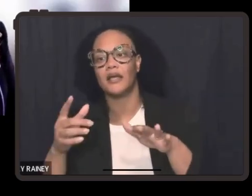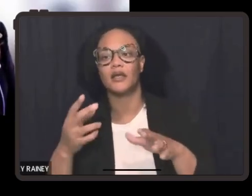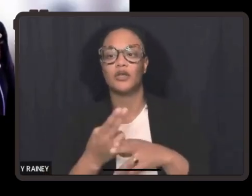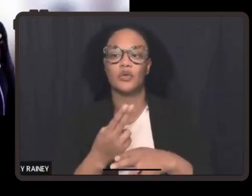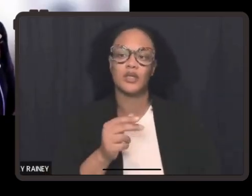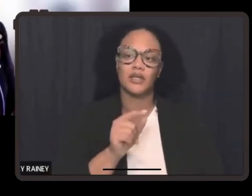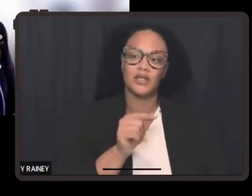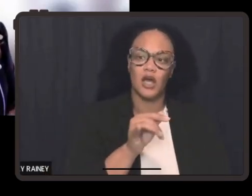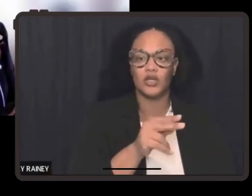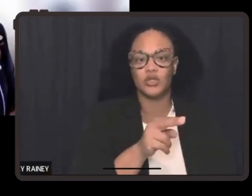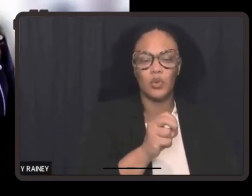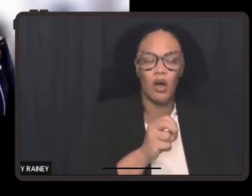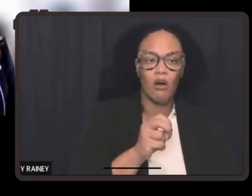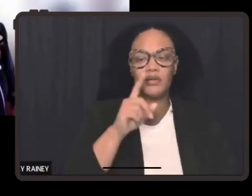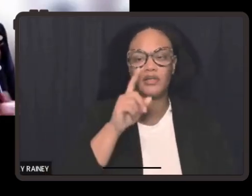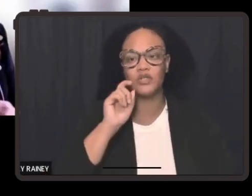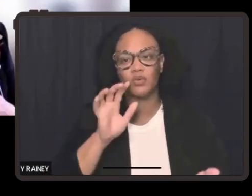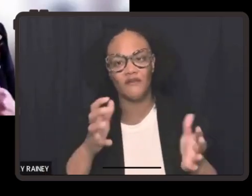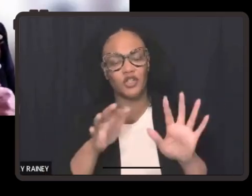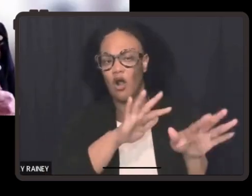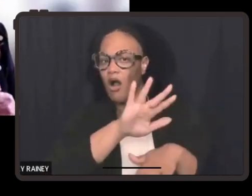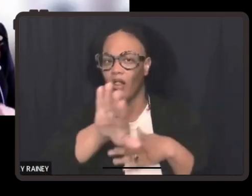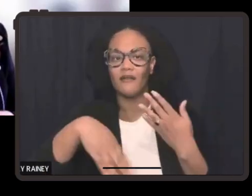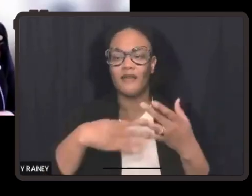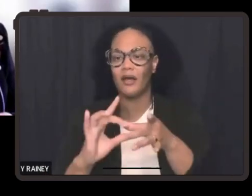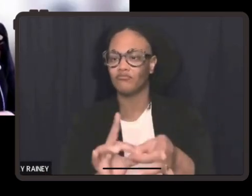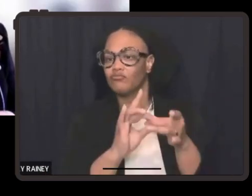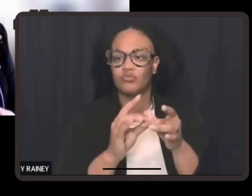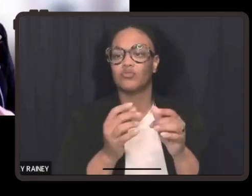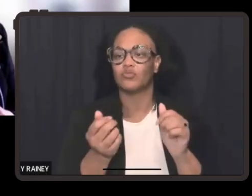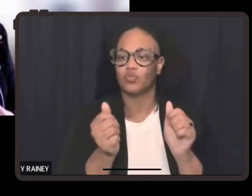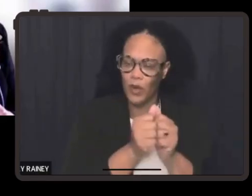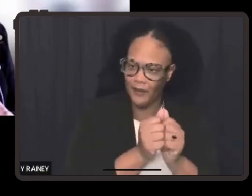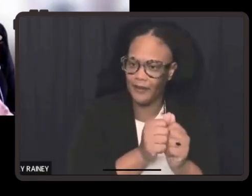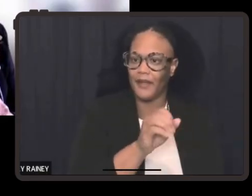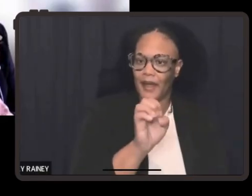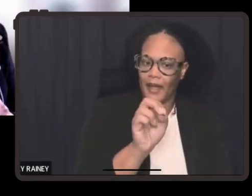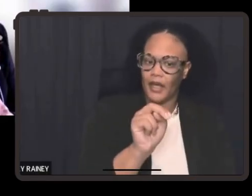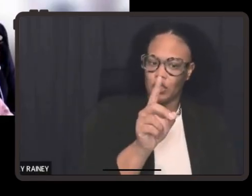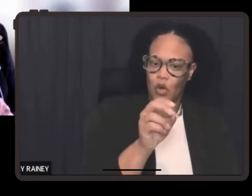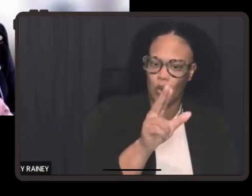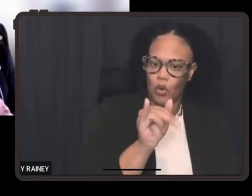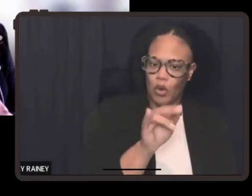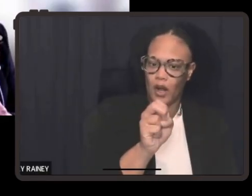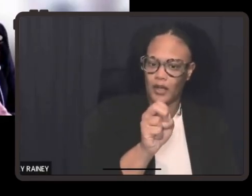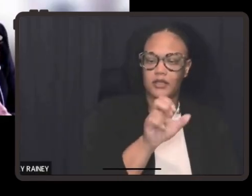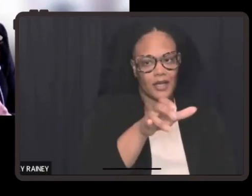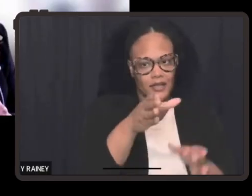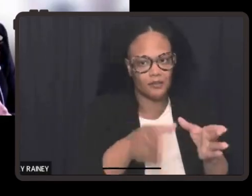an uncommon thing for endocrine. So endocrinology would be the go-to person.